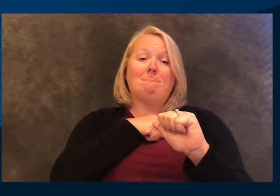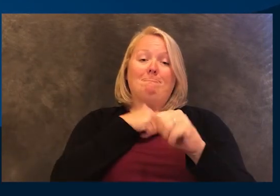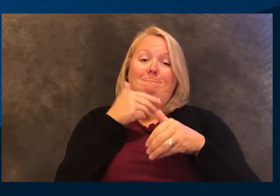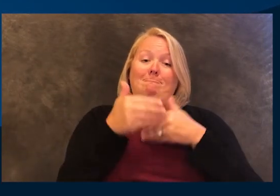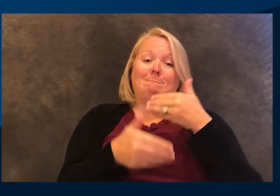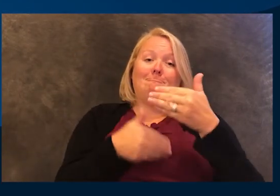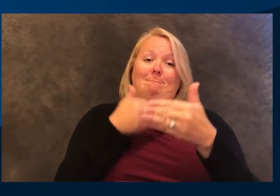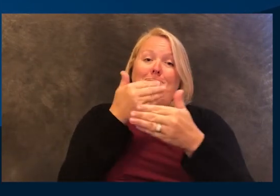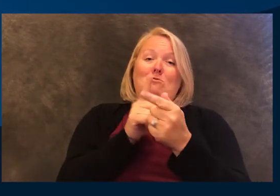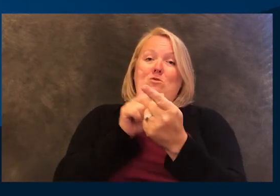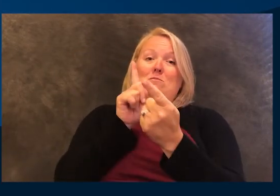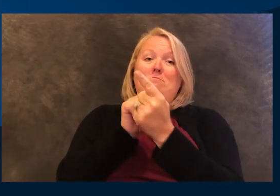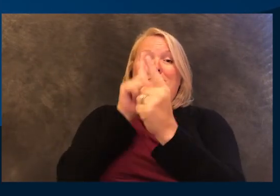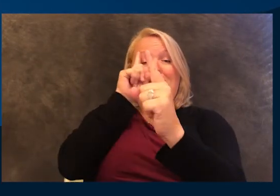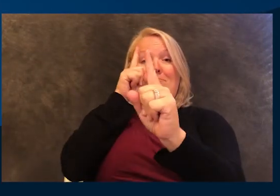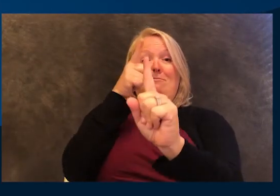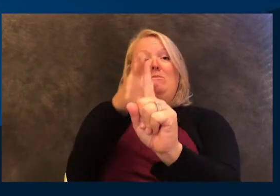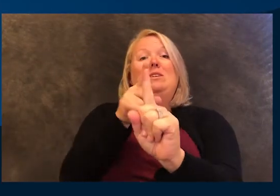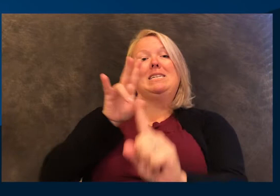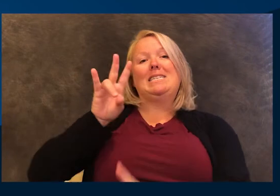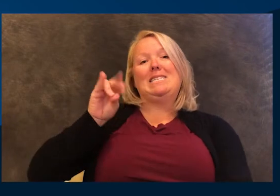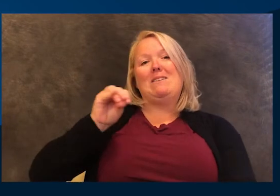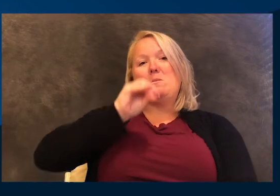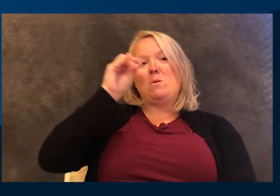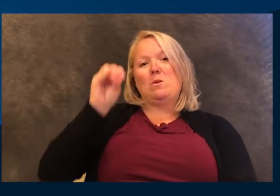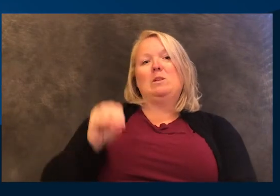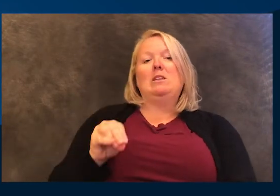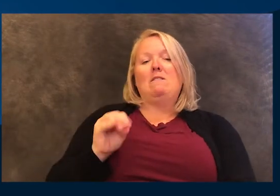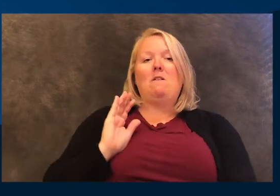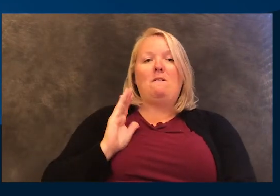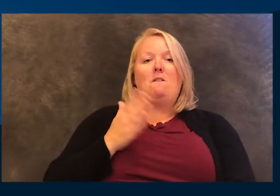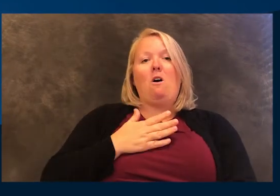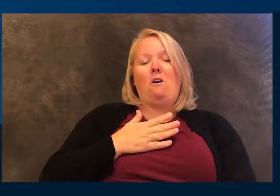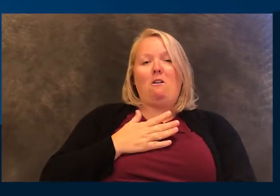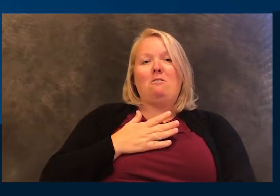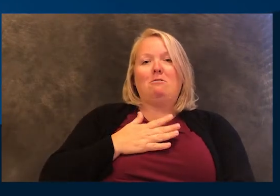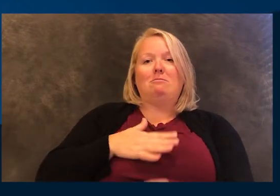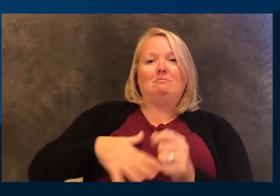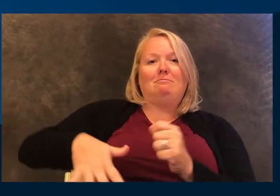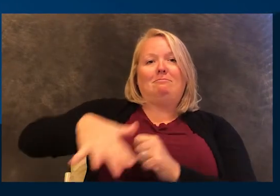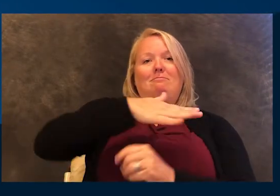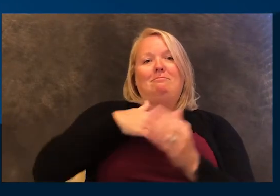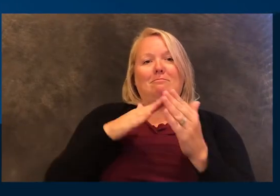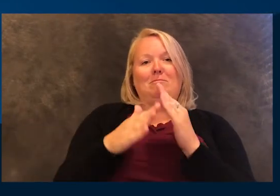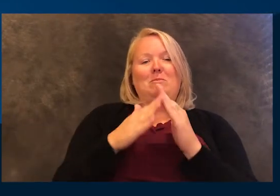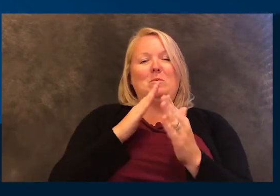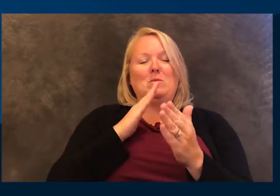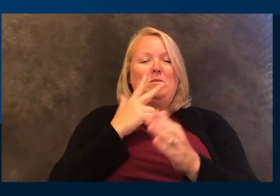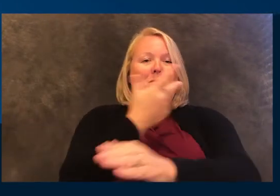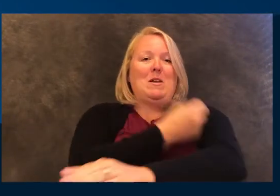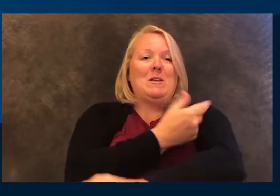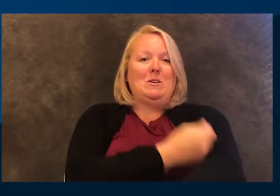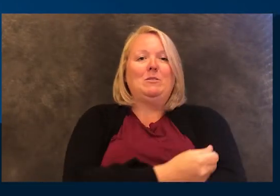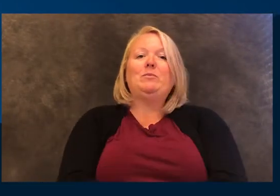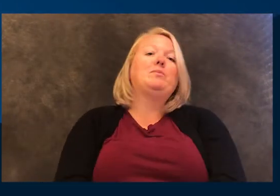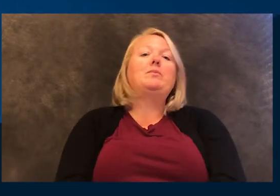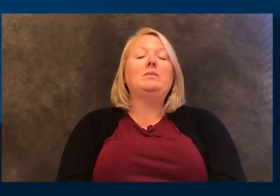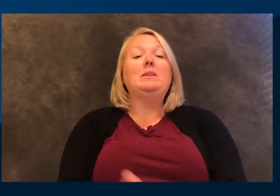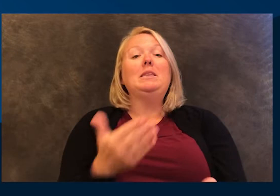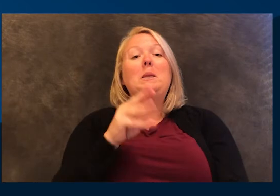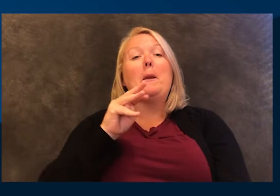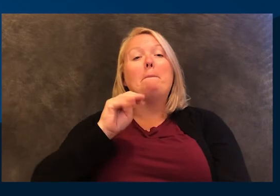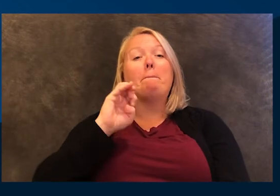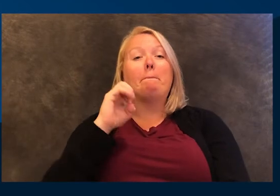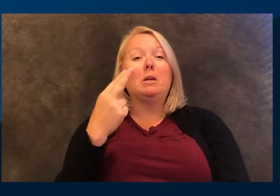getting 70% of the population vaccinated in order to achieve herd immunity. Here in Michigan, we're sitting at